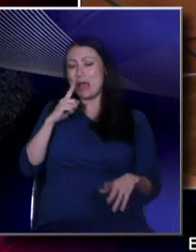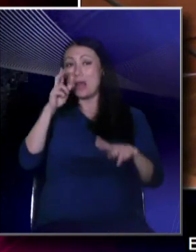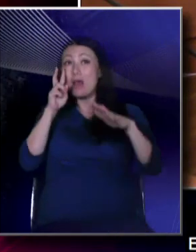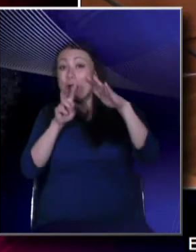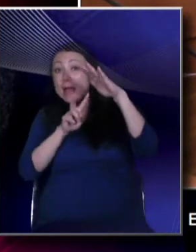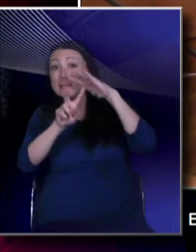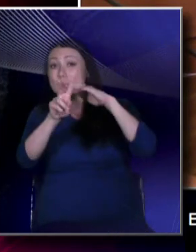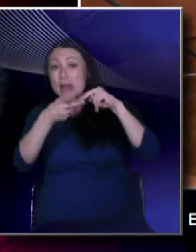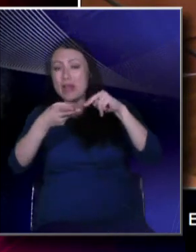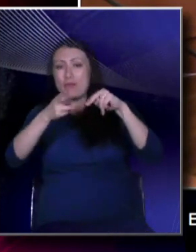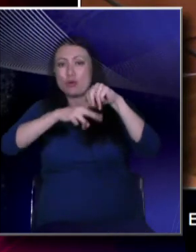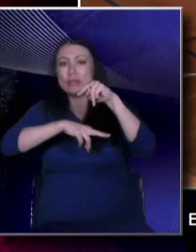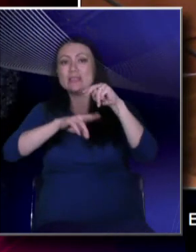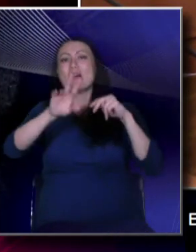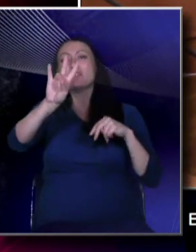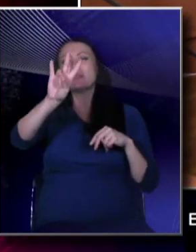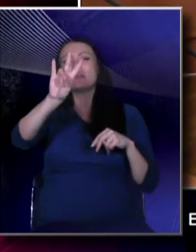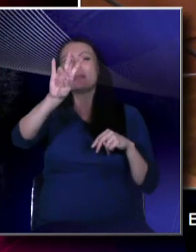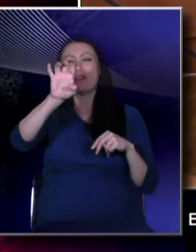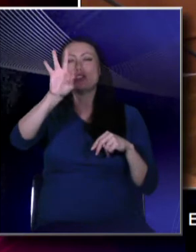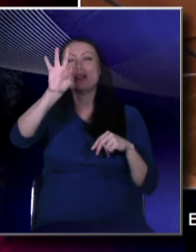of approximately